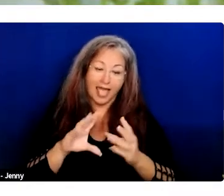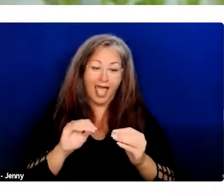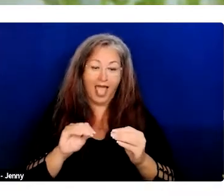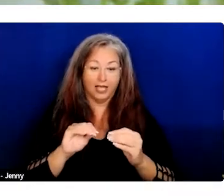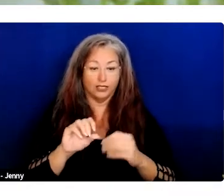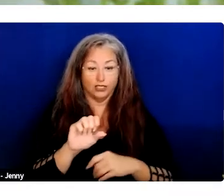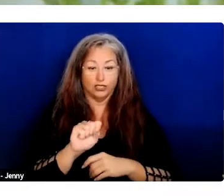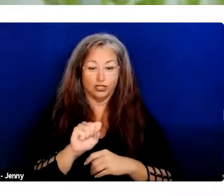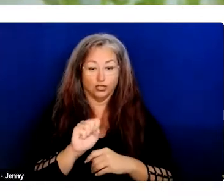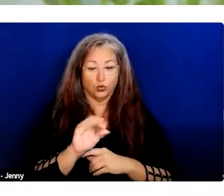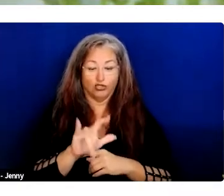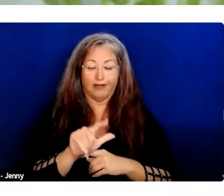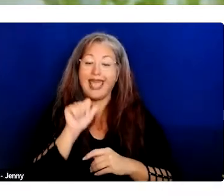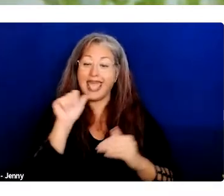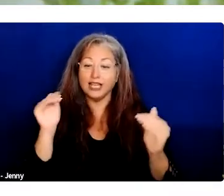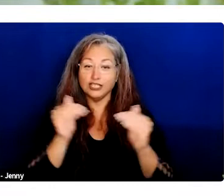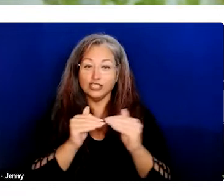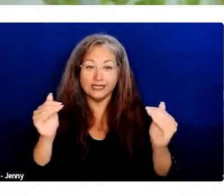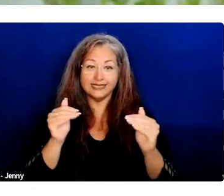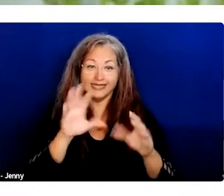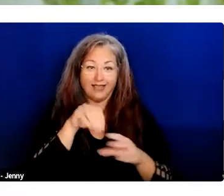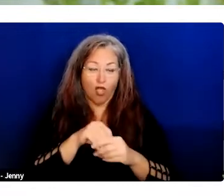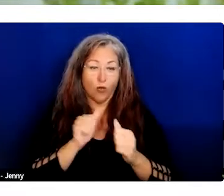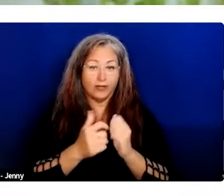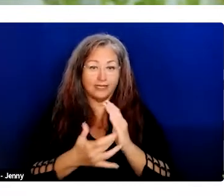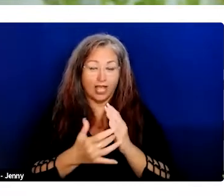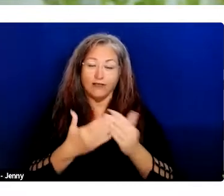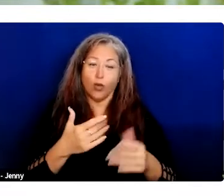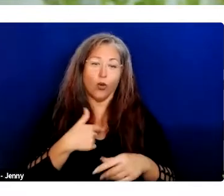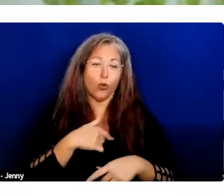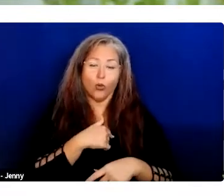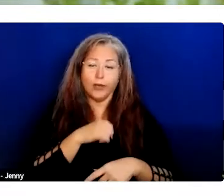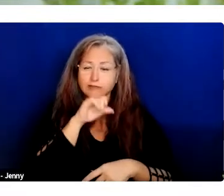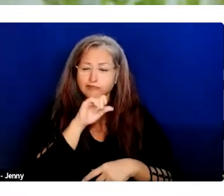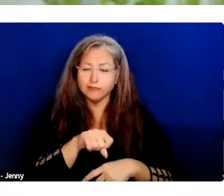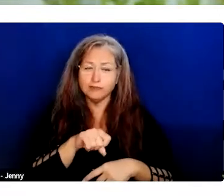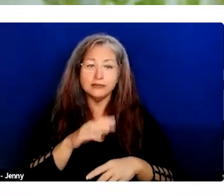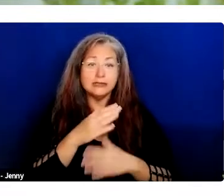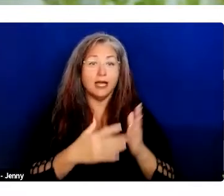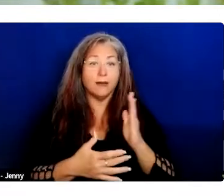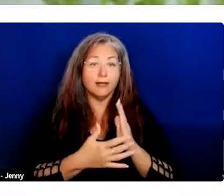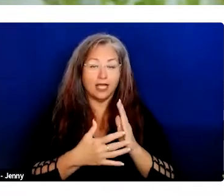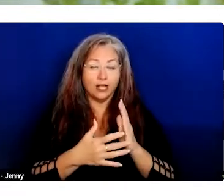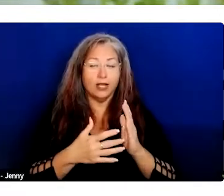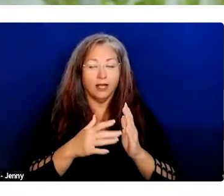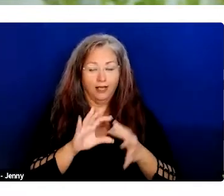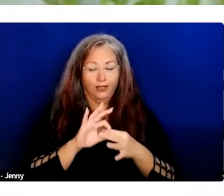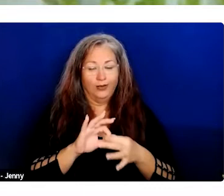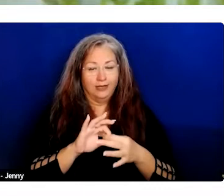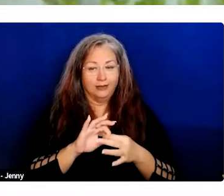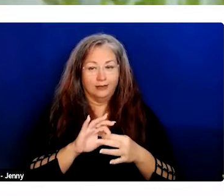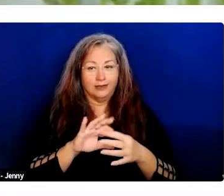very technologies that we all love and adore. Technologies that we also have quite tumultuous relationships with,